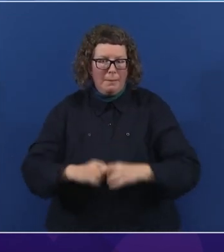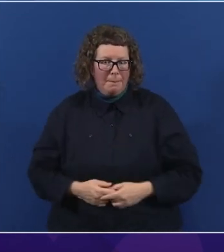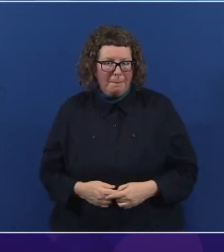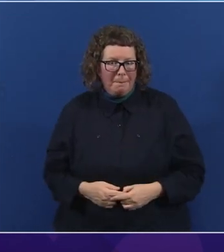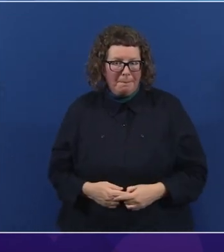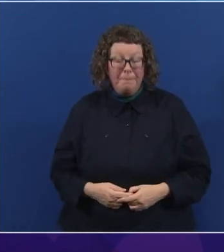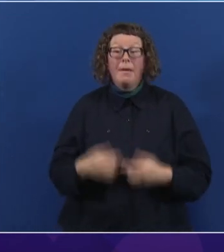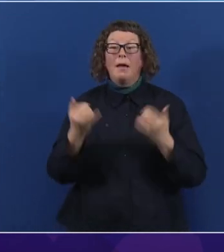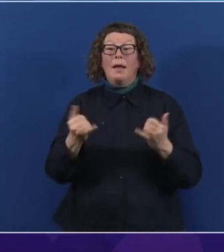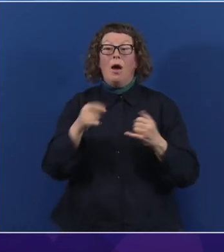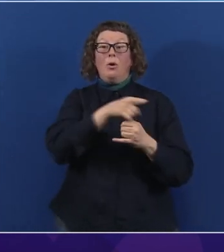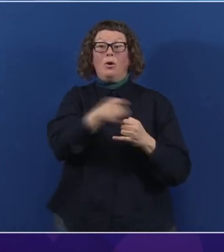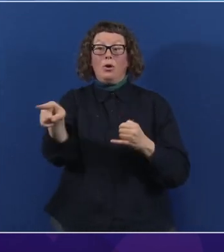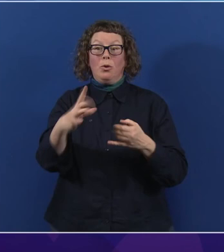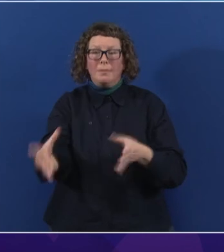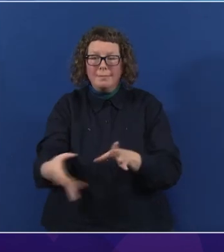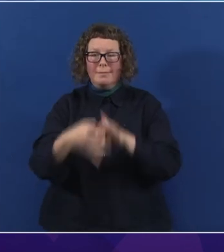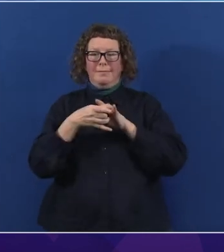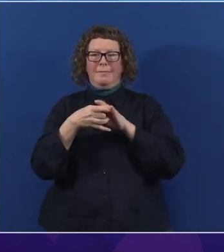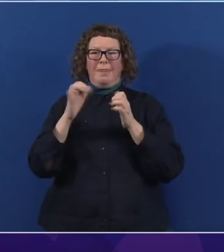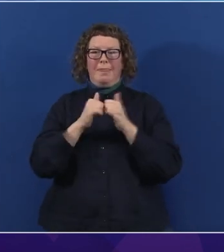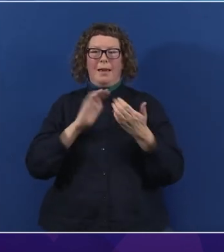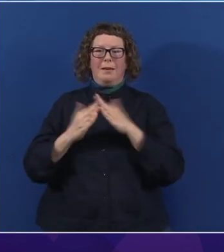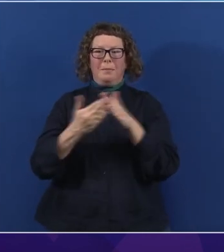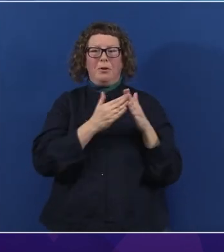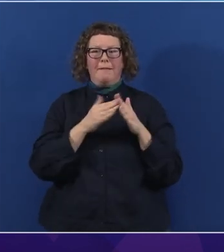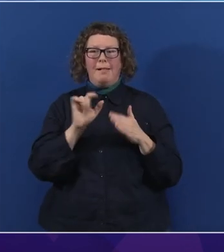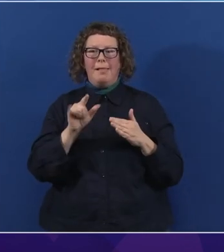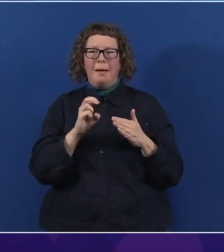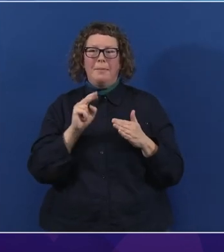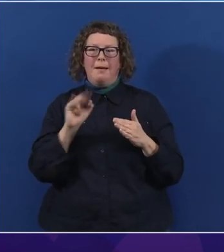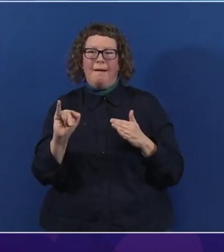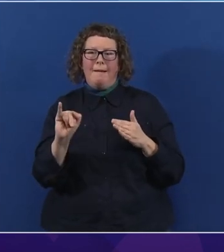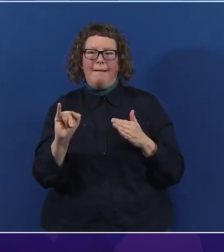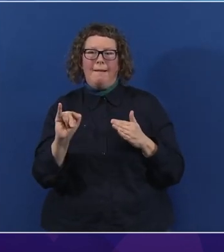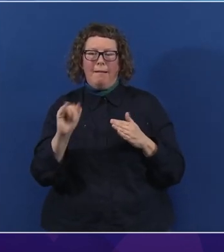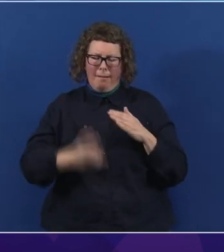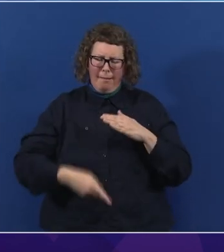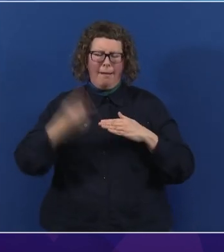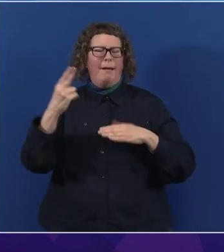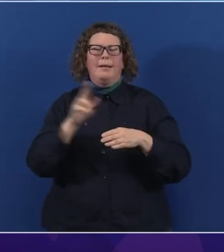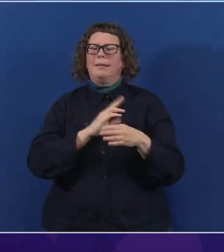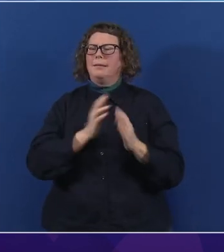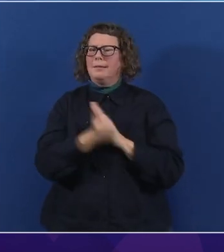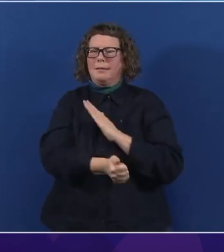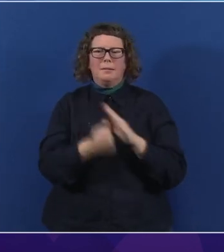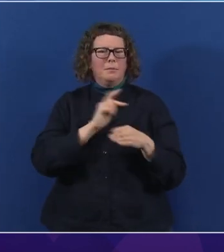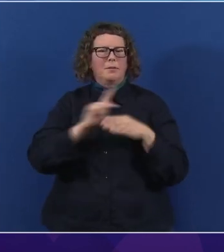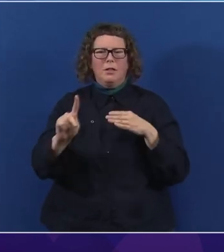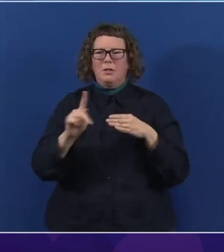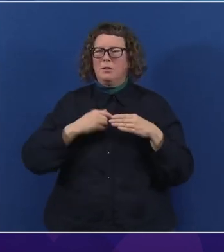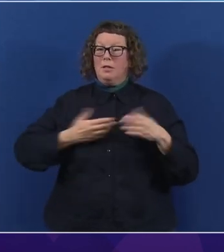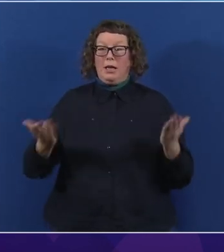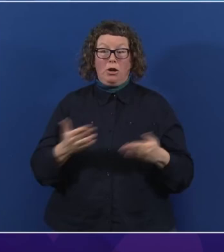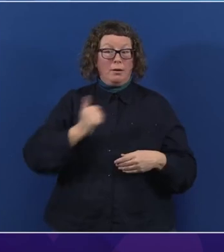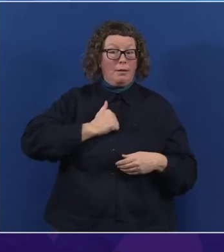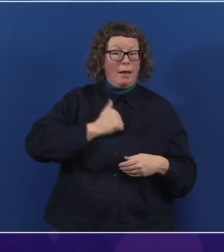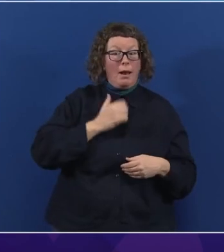now, you are connected to this community of alumni, of highly skilled professionals spread across Canada and the